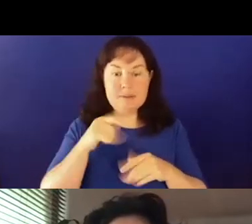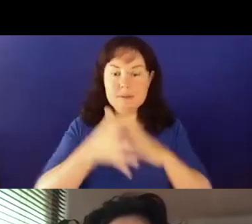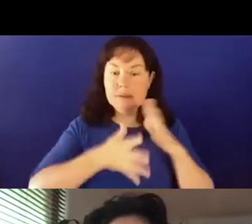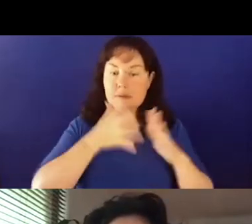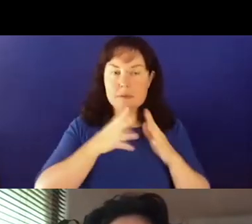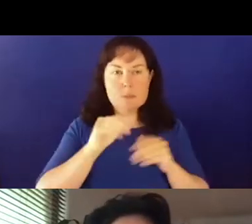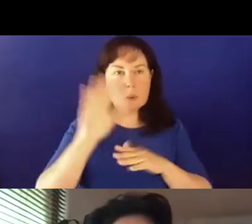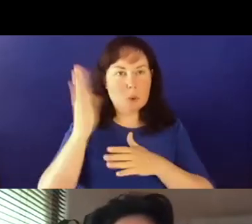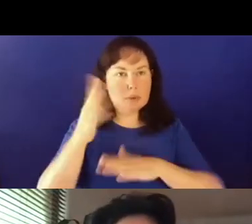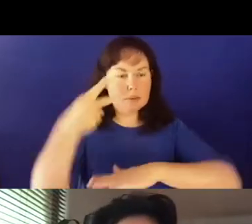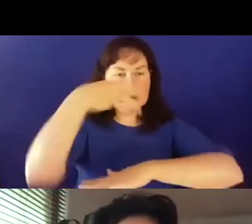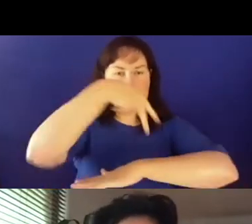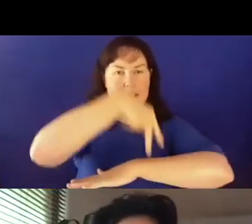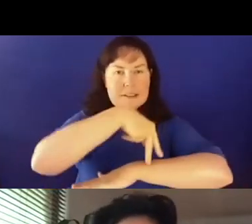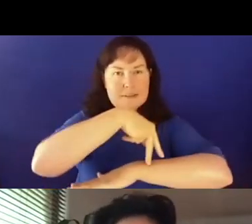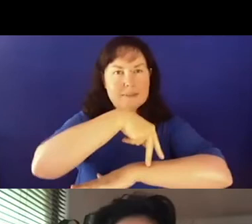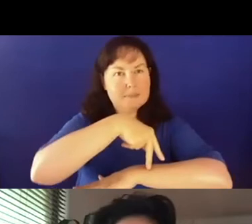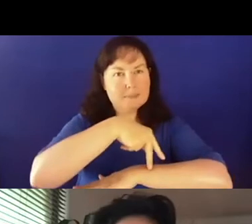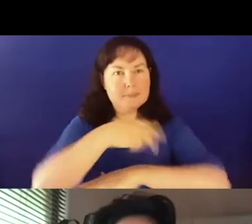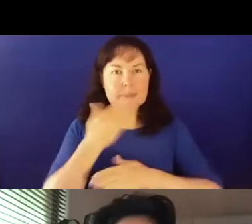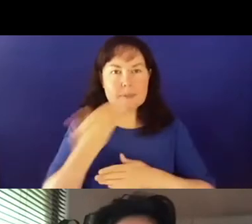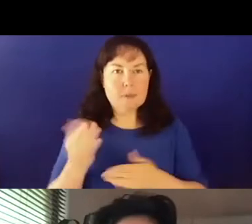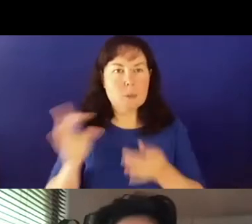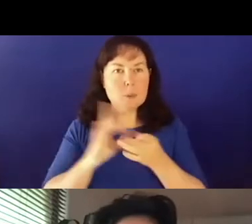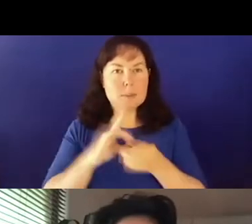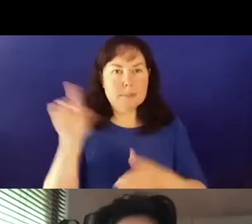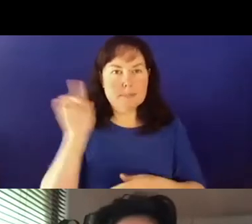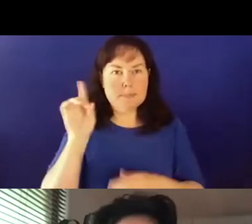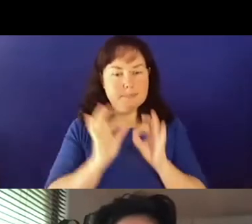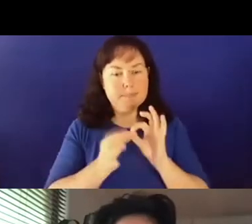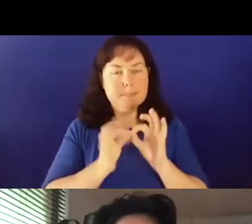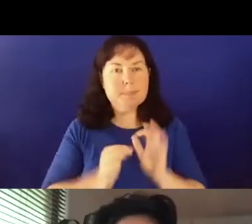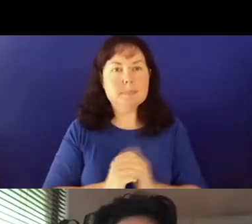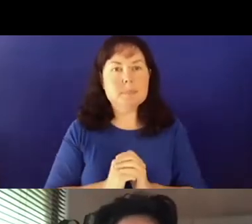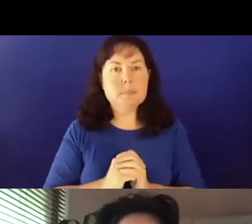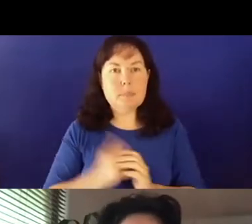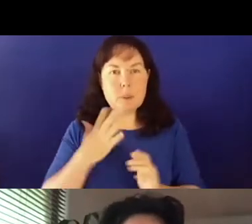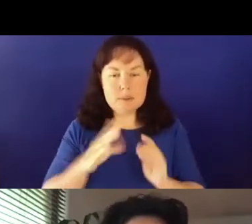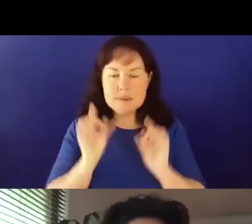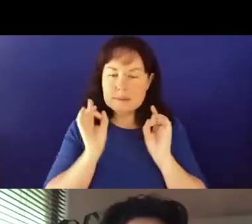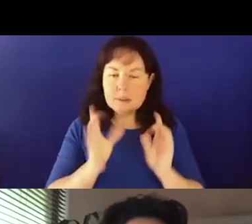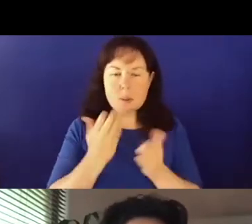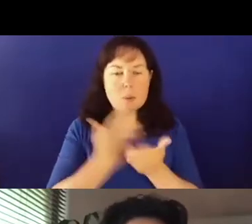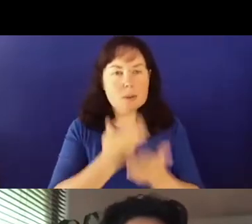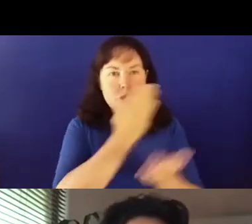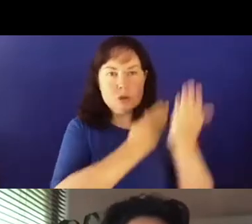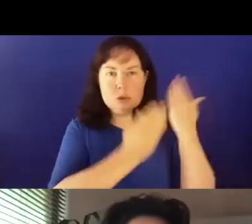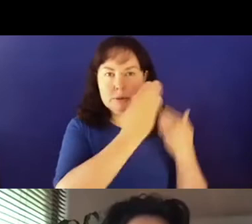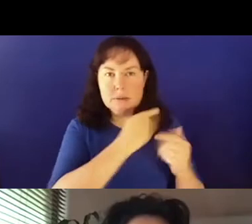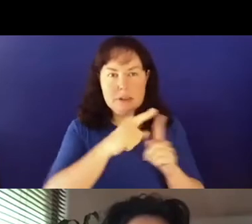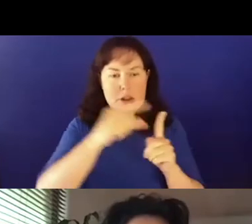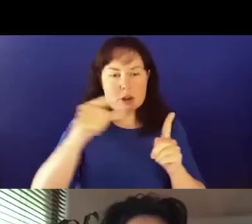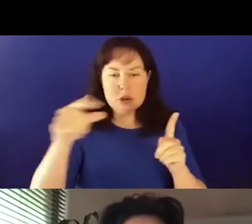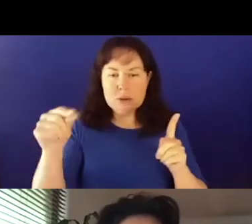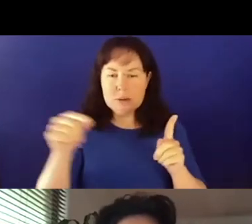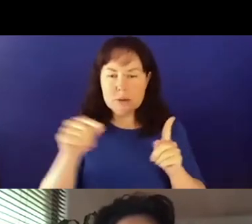Thank you to those for joining us today. I'm going to start with a little bit of history on Digital Originals. We'll talk about, what we're looking